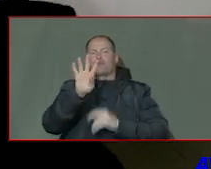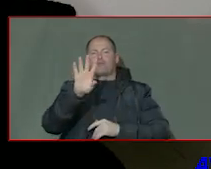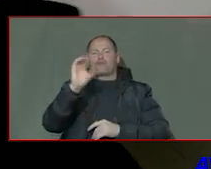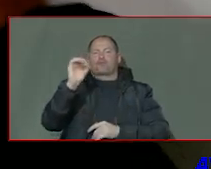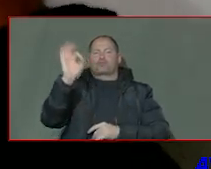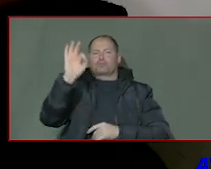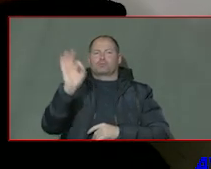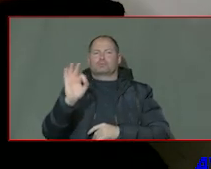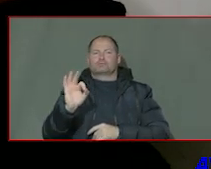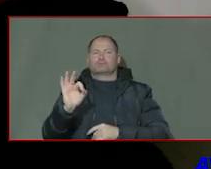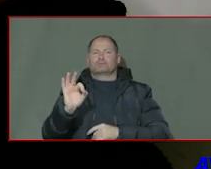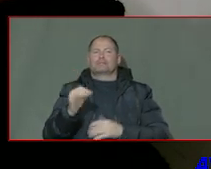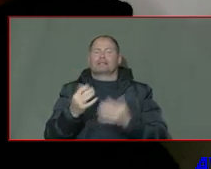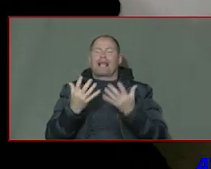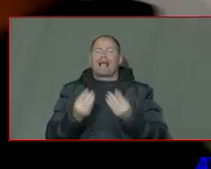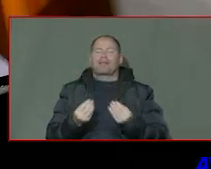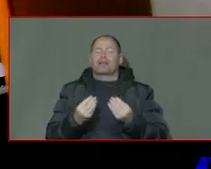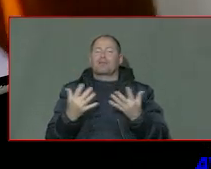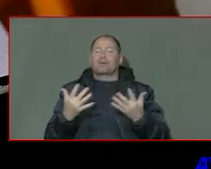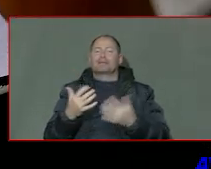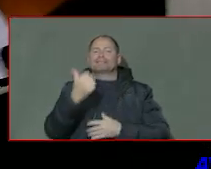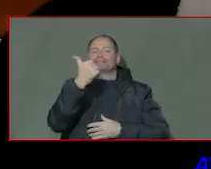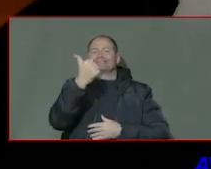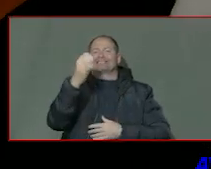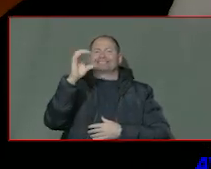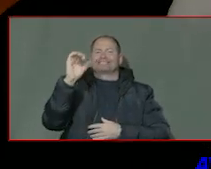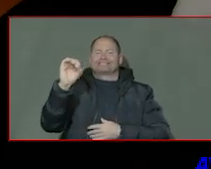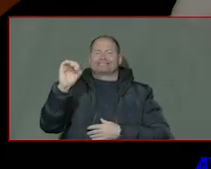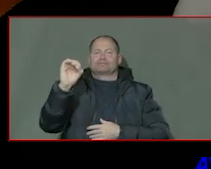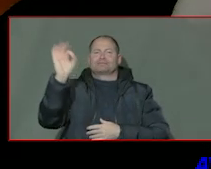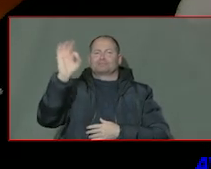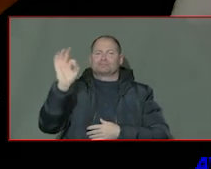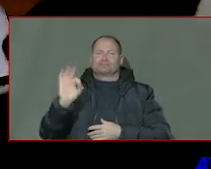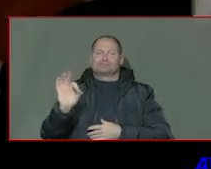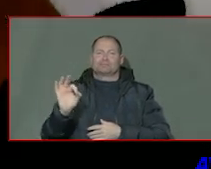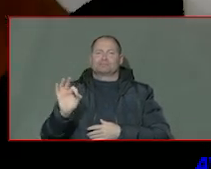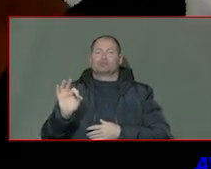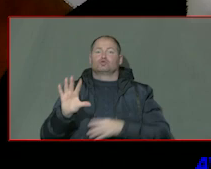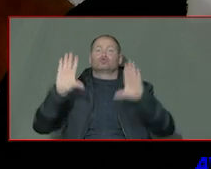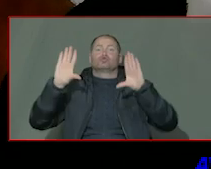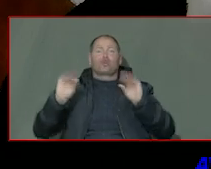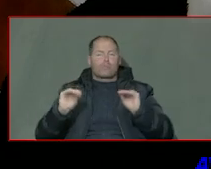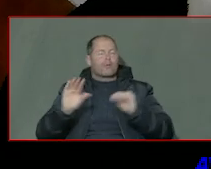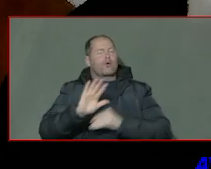you bukai 60%. You don't end there.